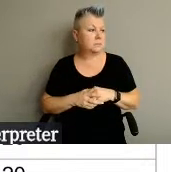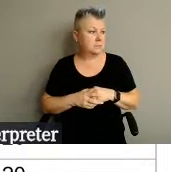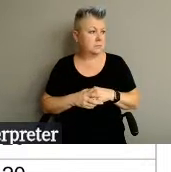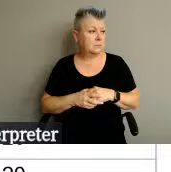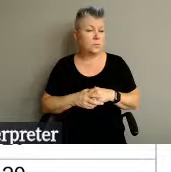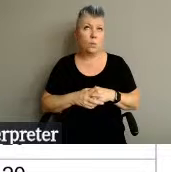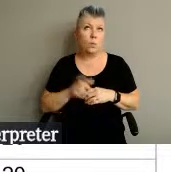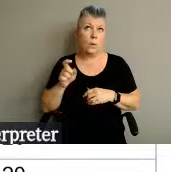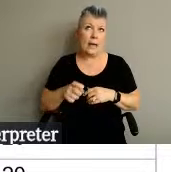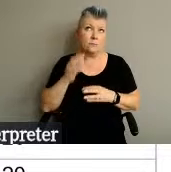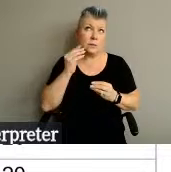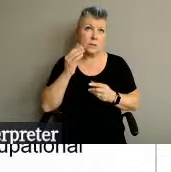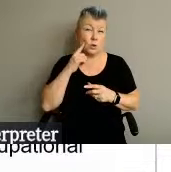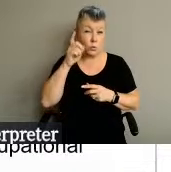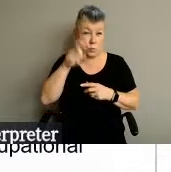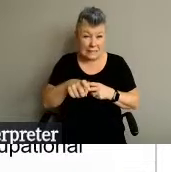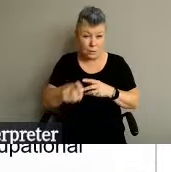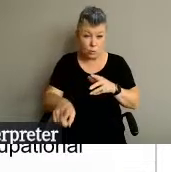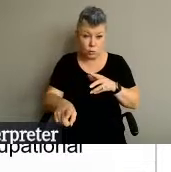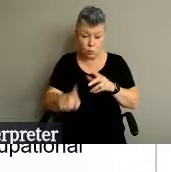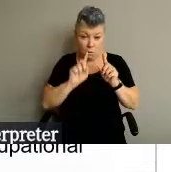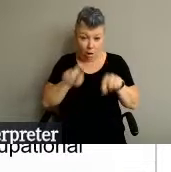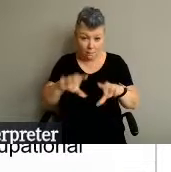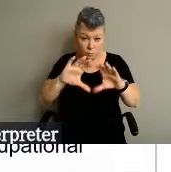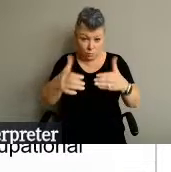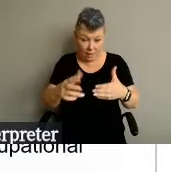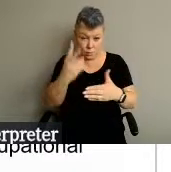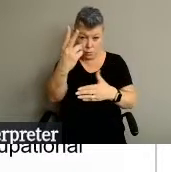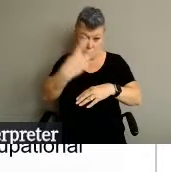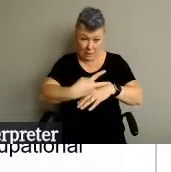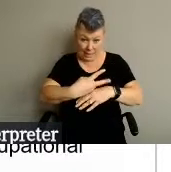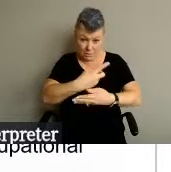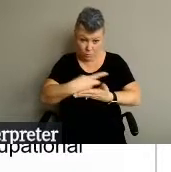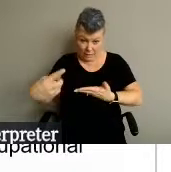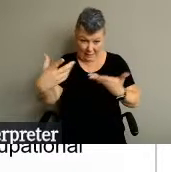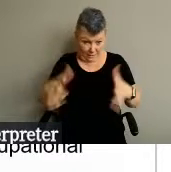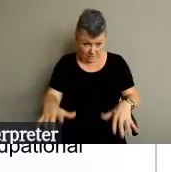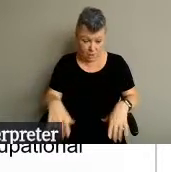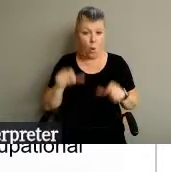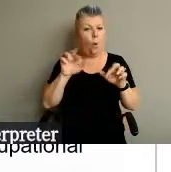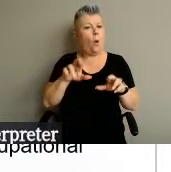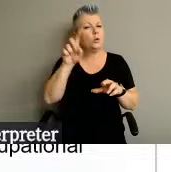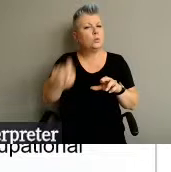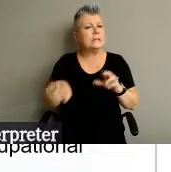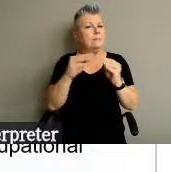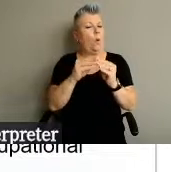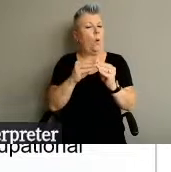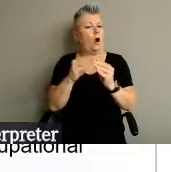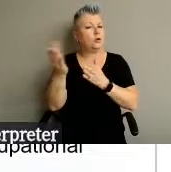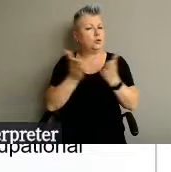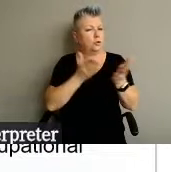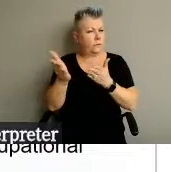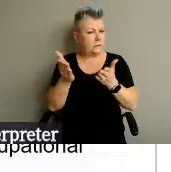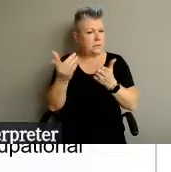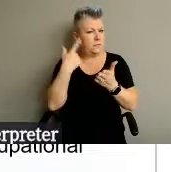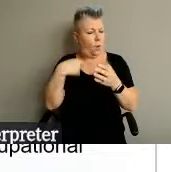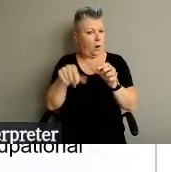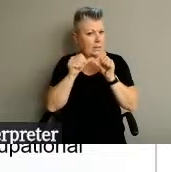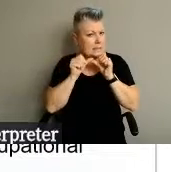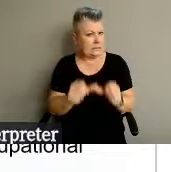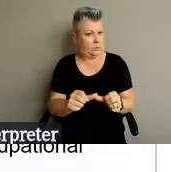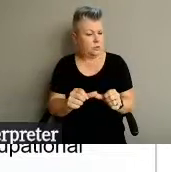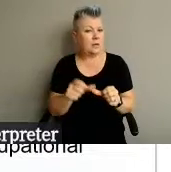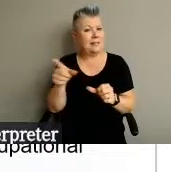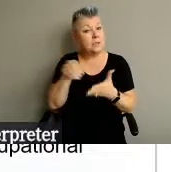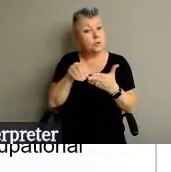need to be in a classroom for 2 days a week? Do you need to receive more services so that you have more of a continuation? So these are students who they still need a little